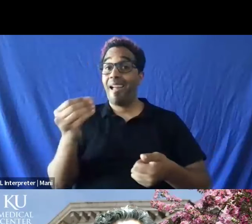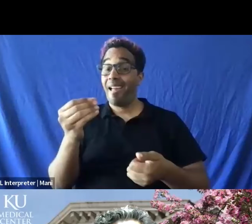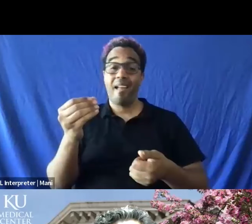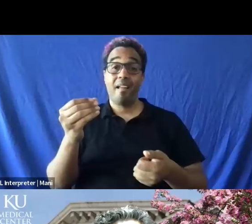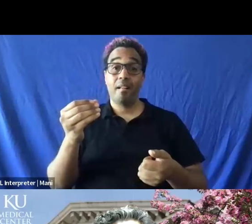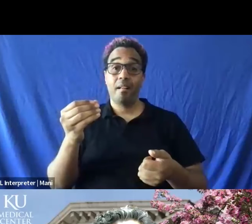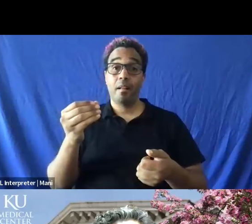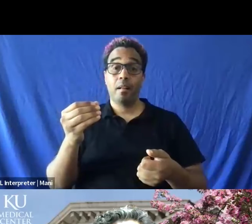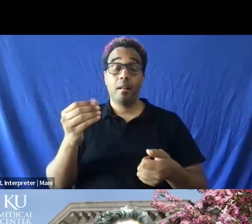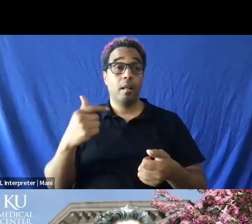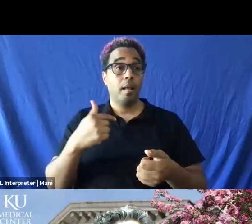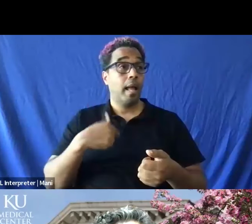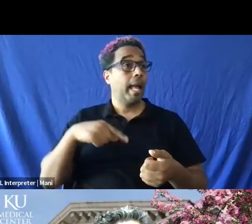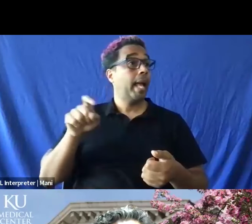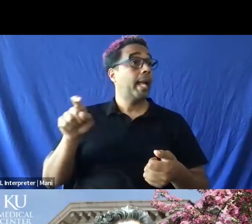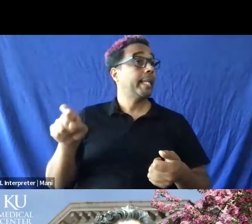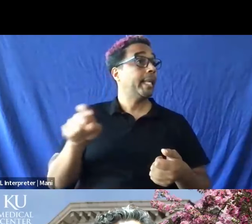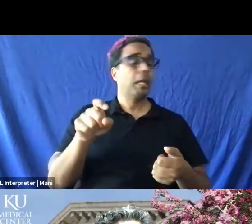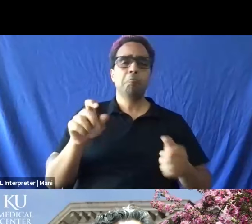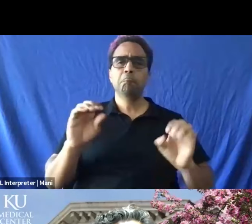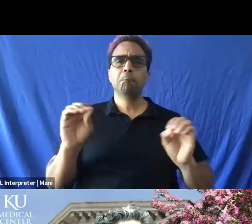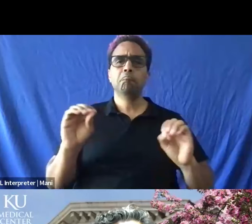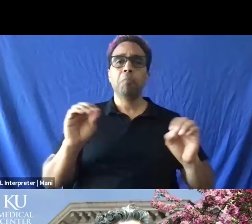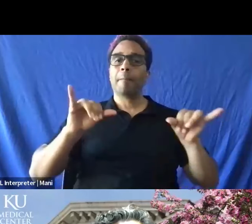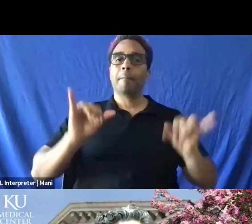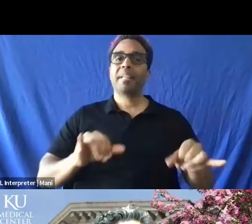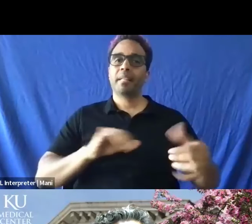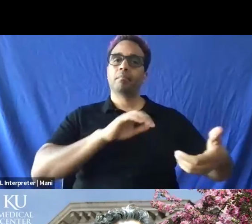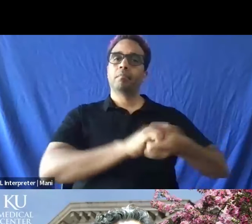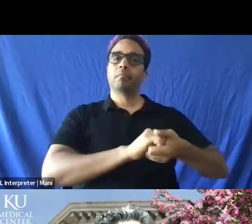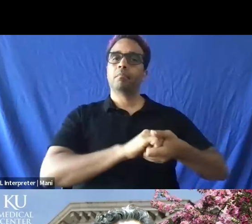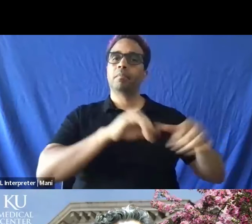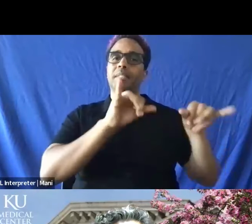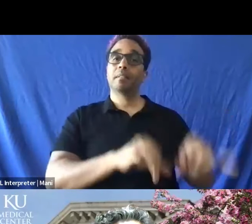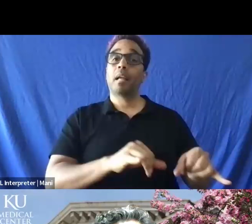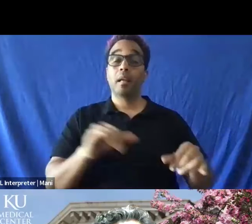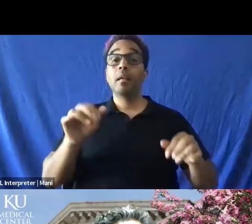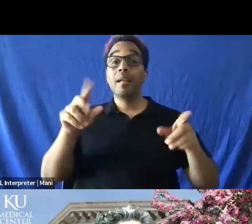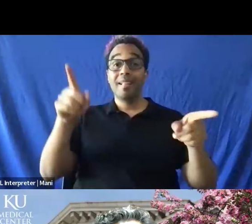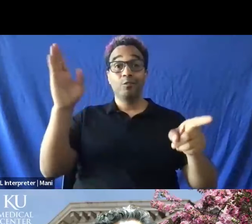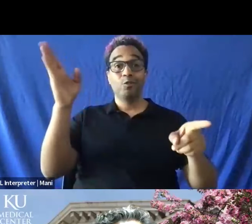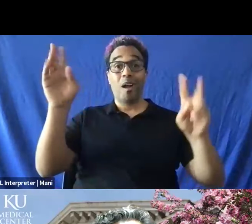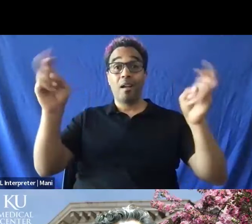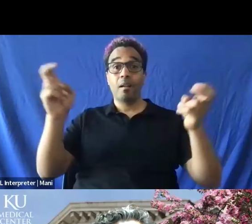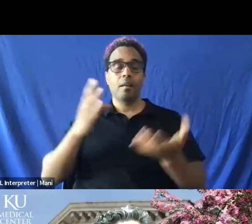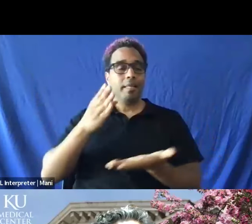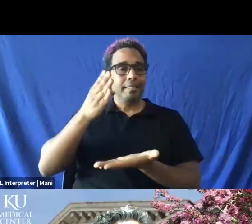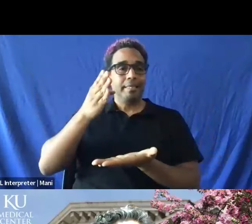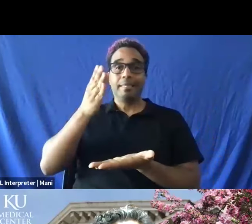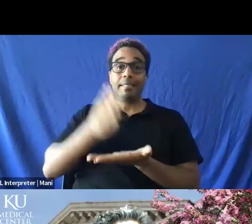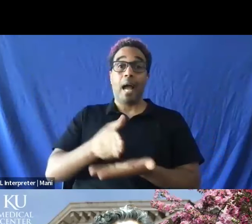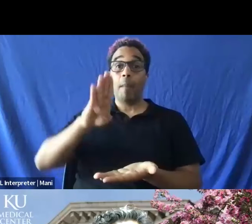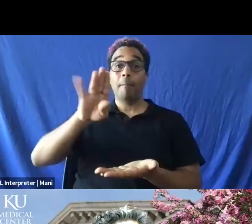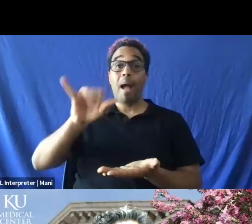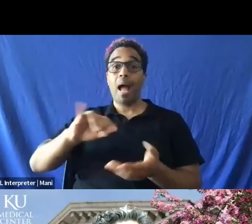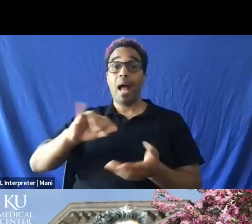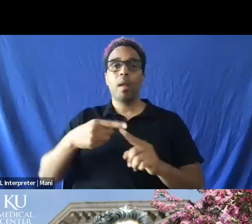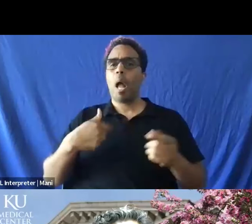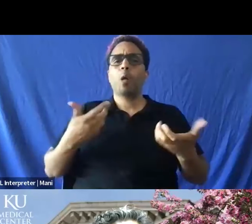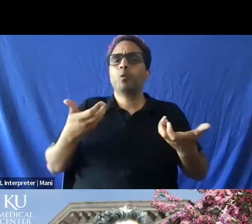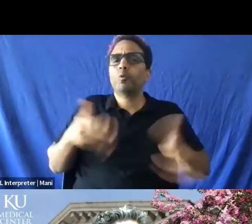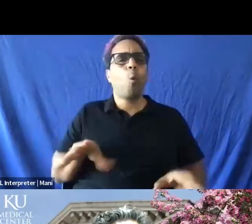need something. So the talk was called Stop By When You Don't Want Something. And the investigator was